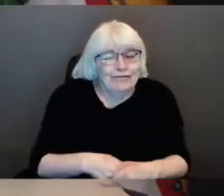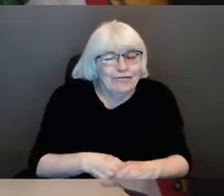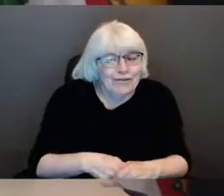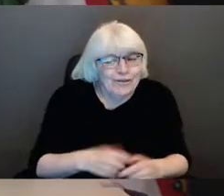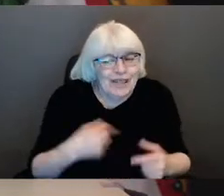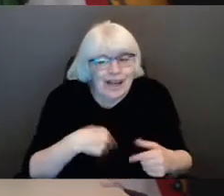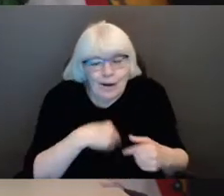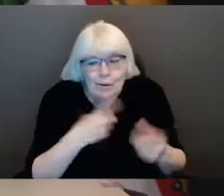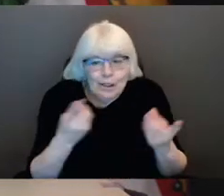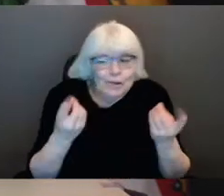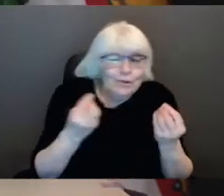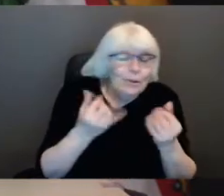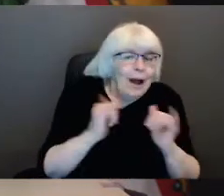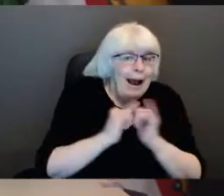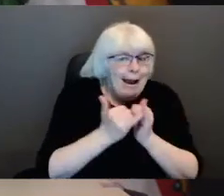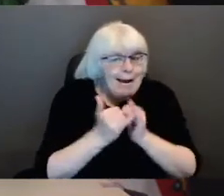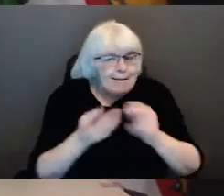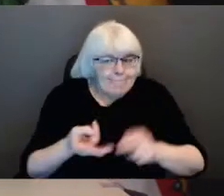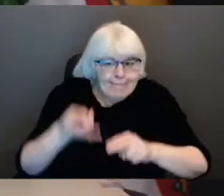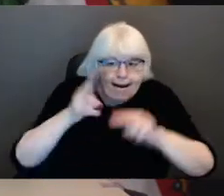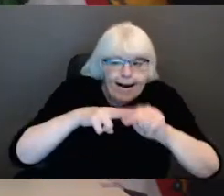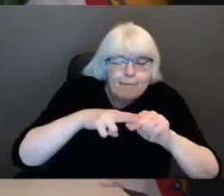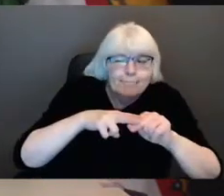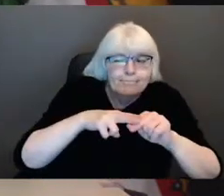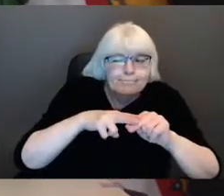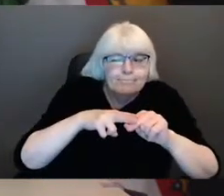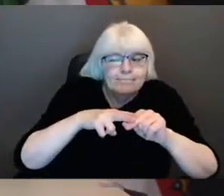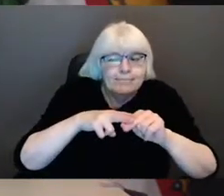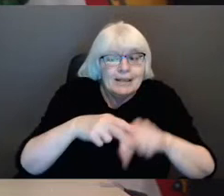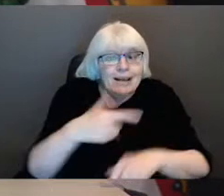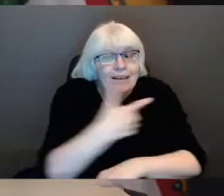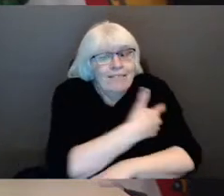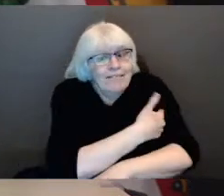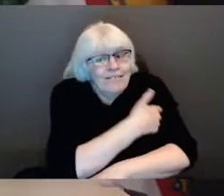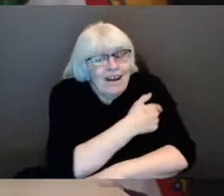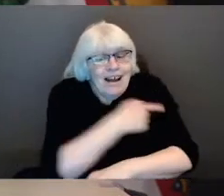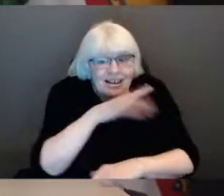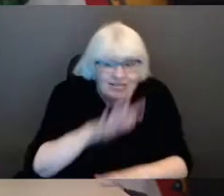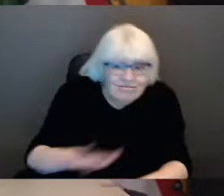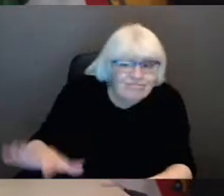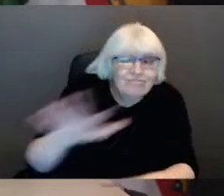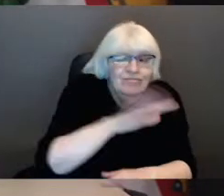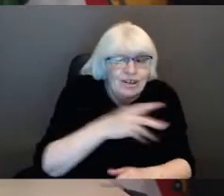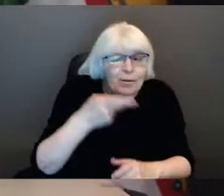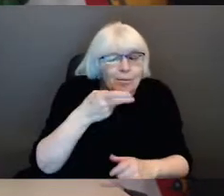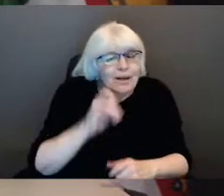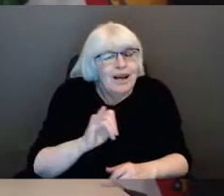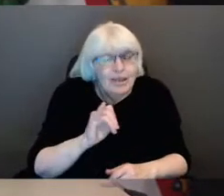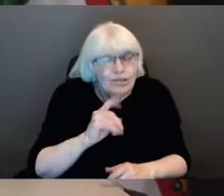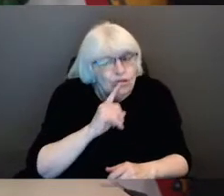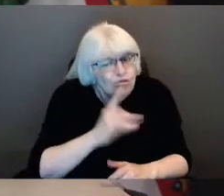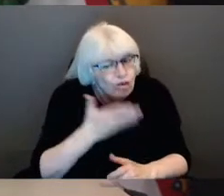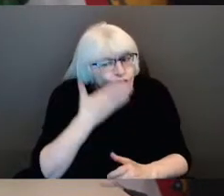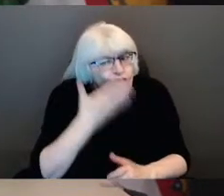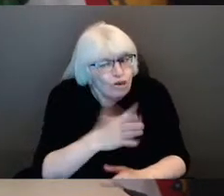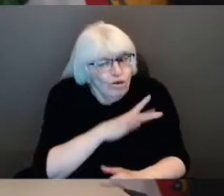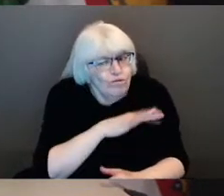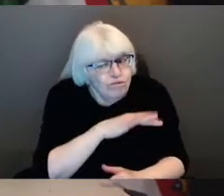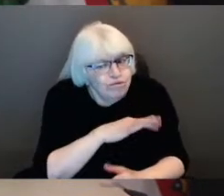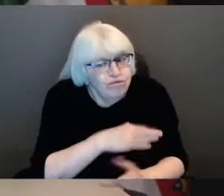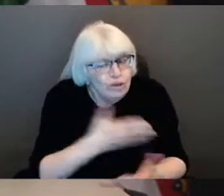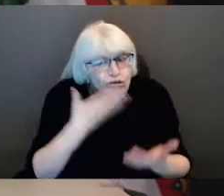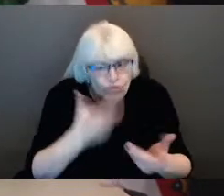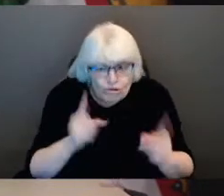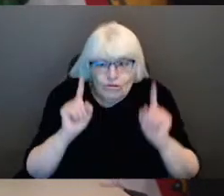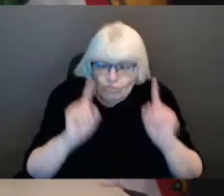would again say the uptake of vaccine in PEI has been incredible. And I think when those